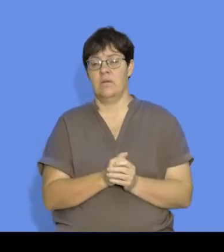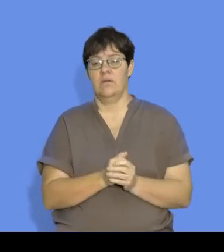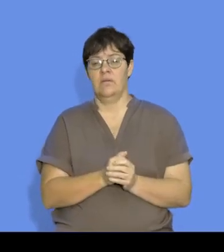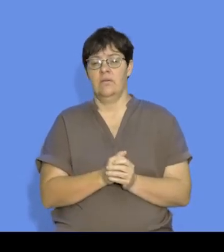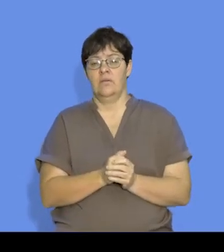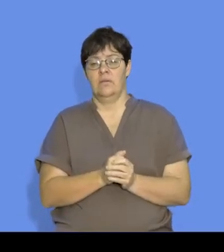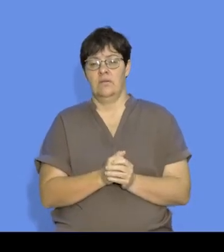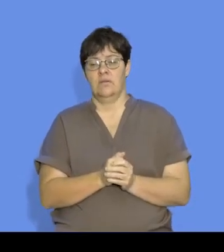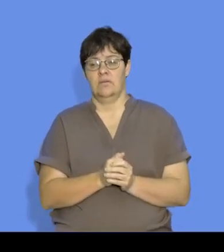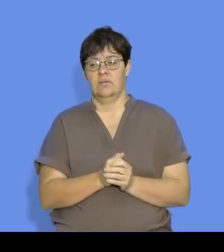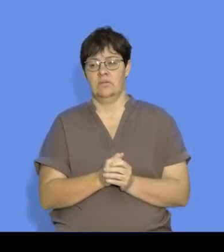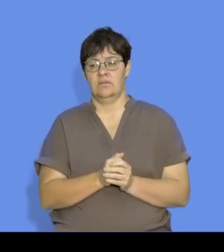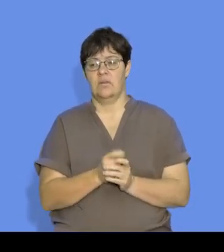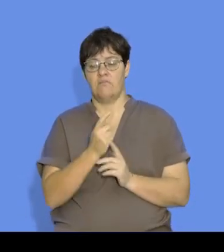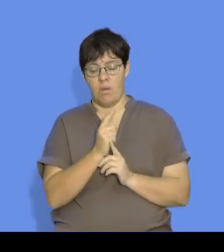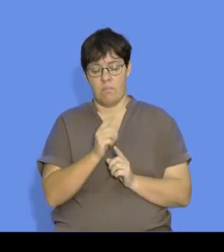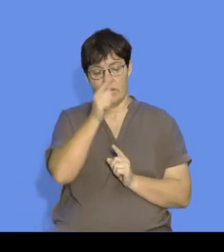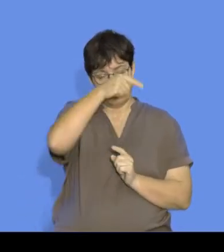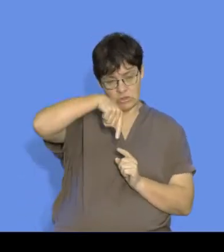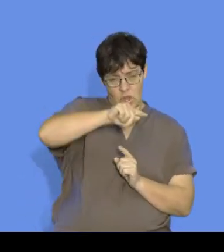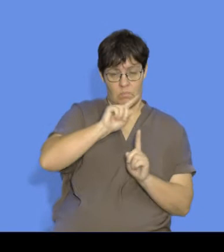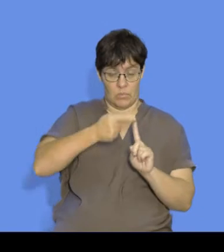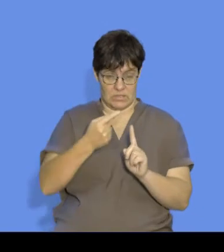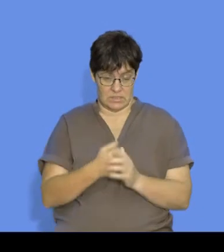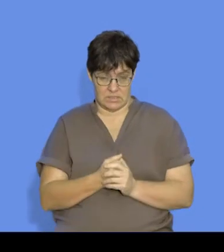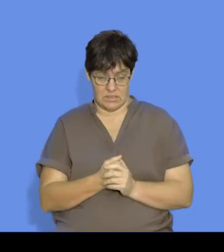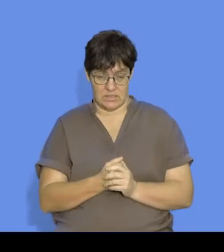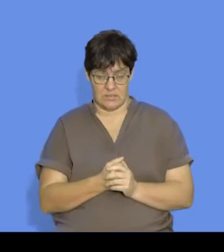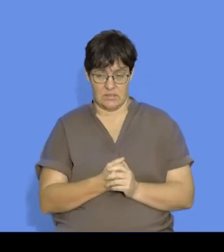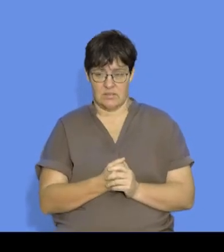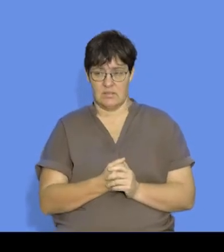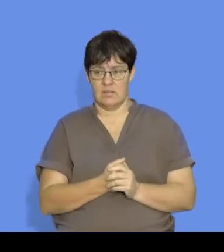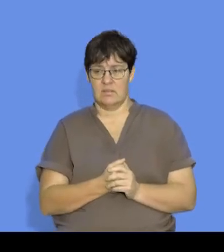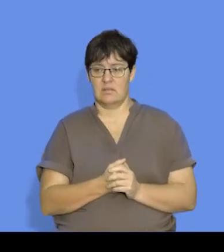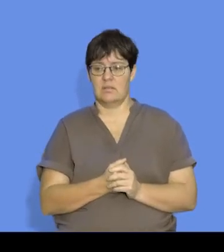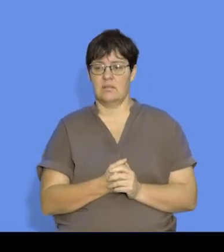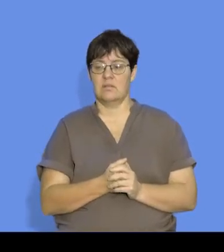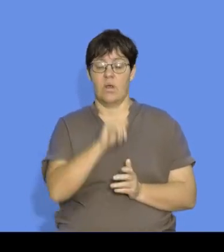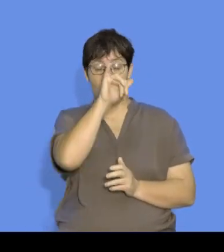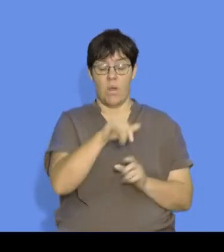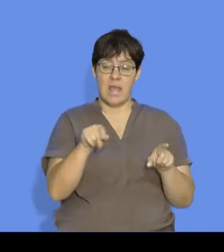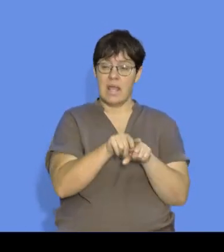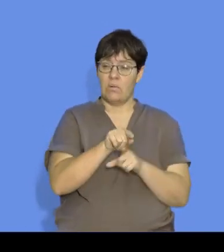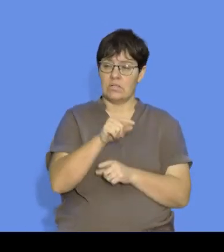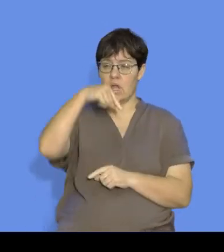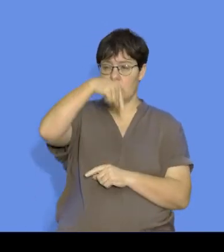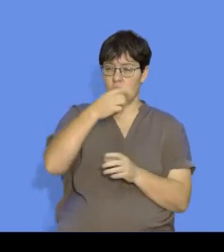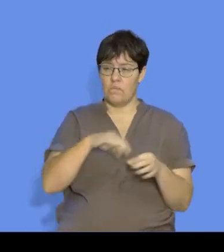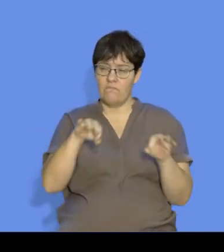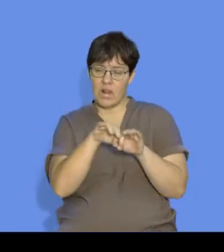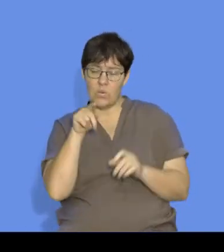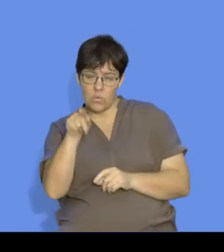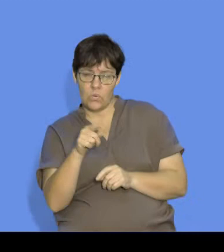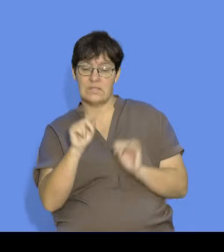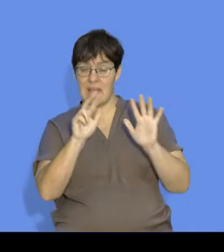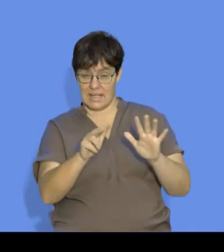of the turning point, right? And y is equals to the q value,